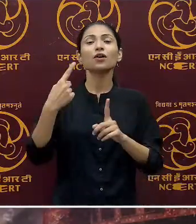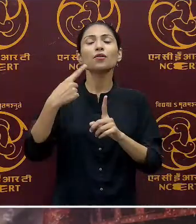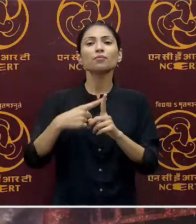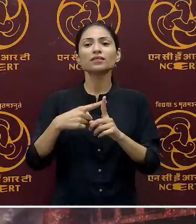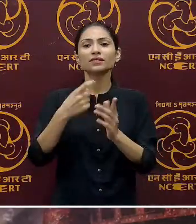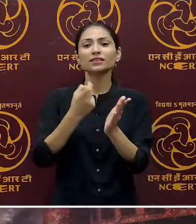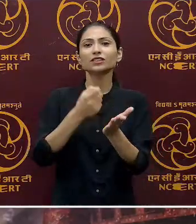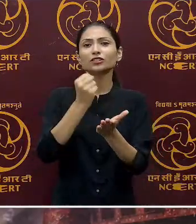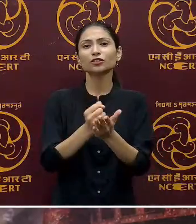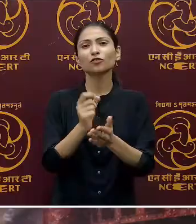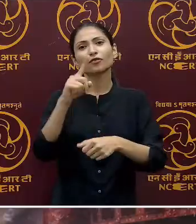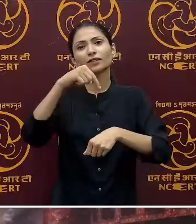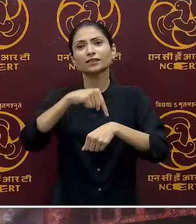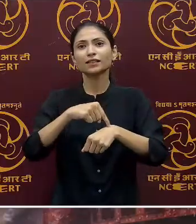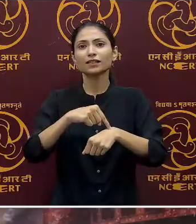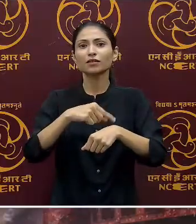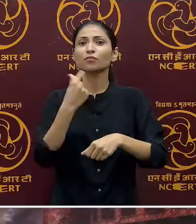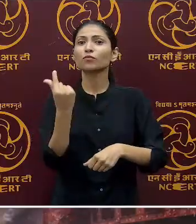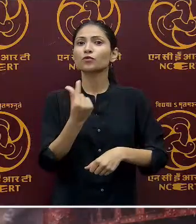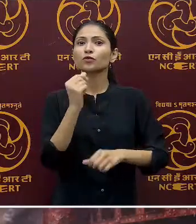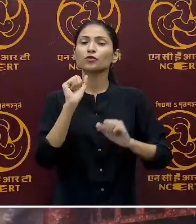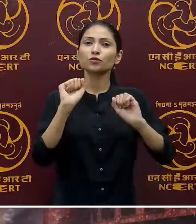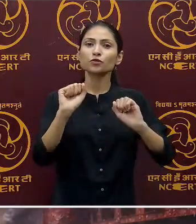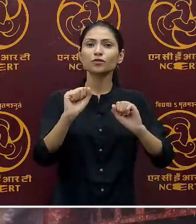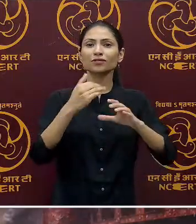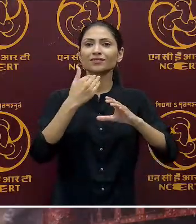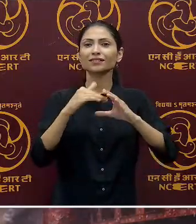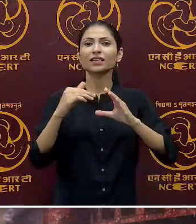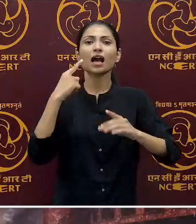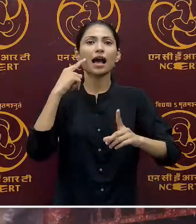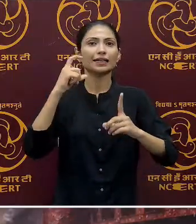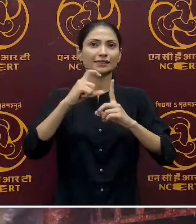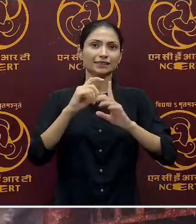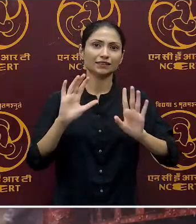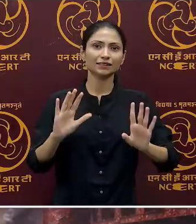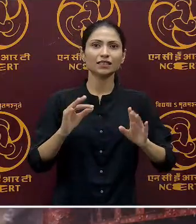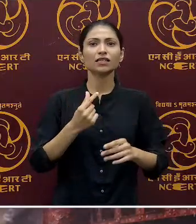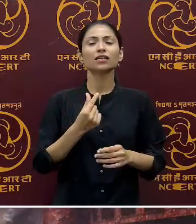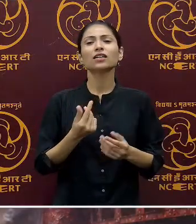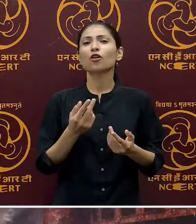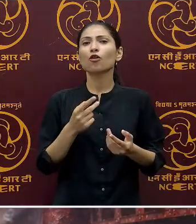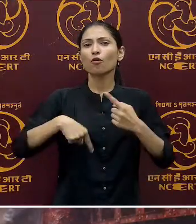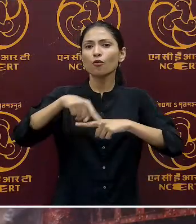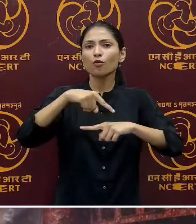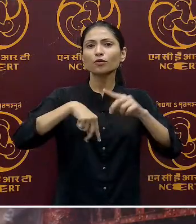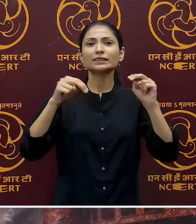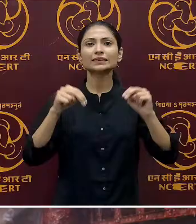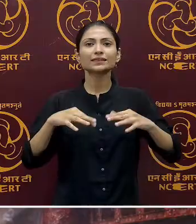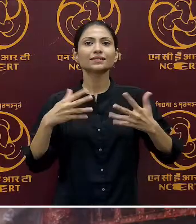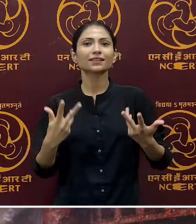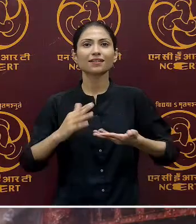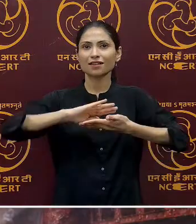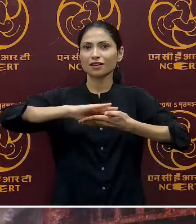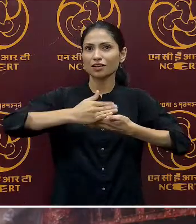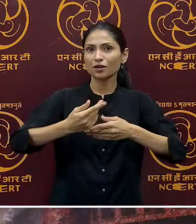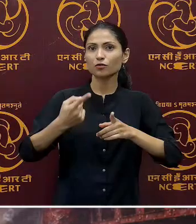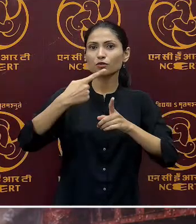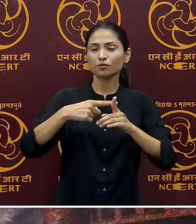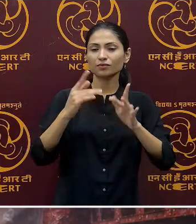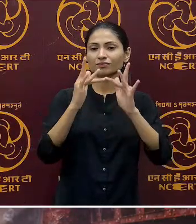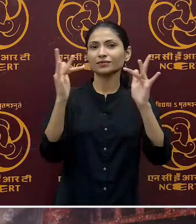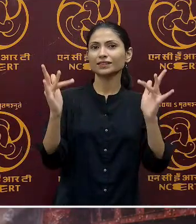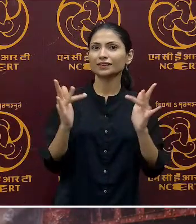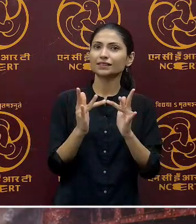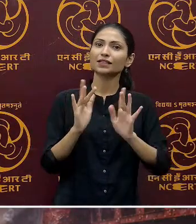through your Gmail ID. You just simply need a laptop and free internet for that. Yeah, you can say that net for